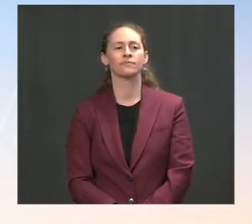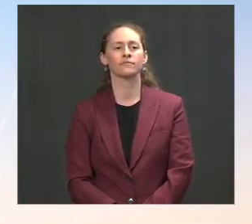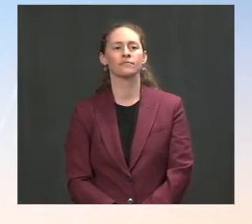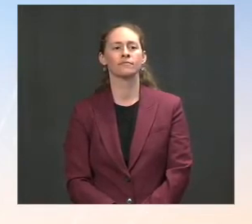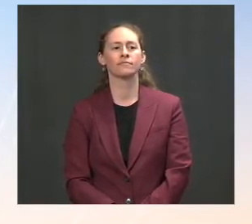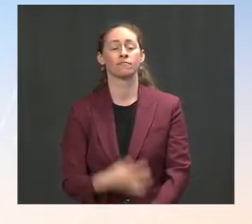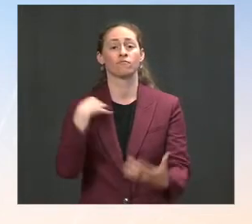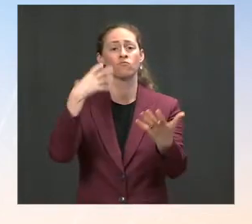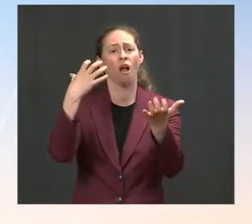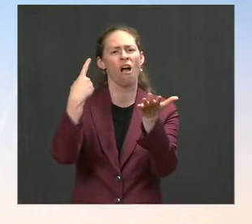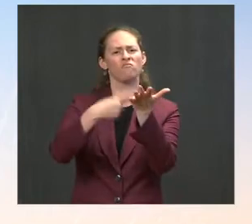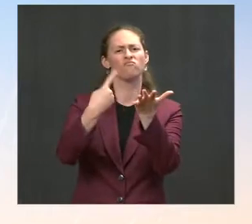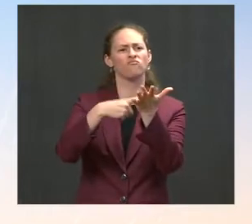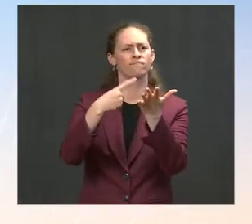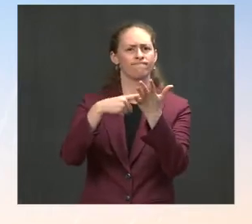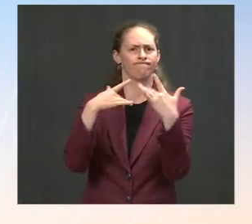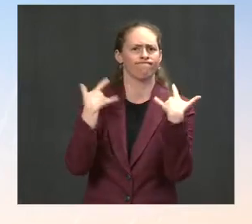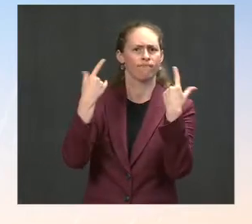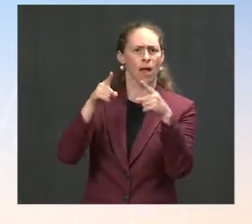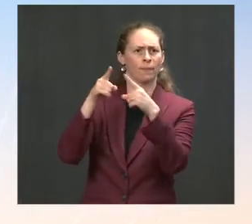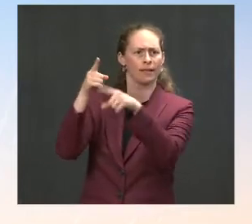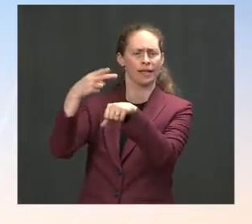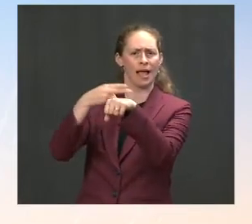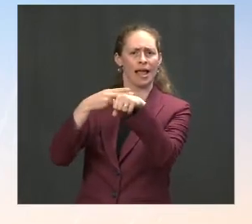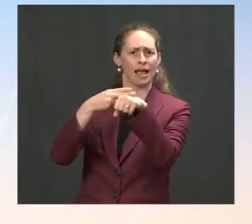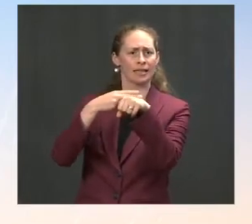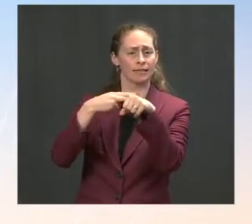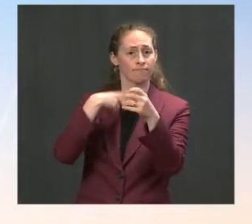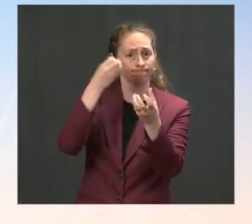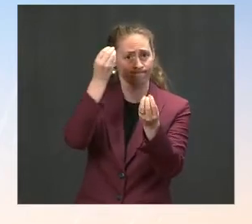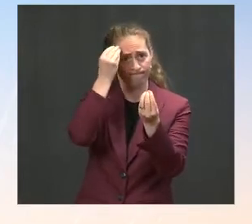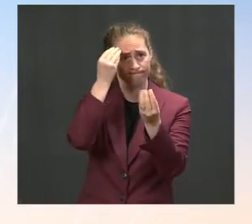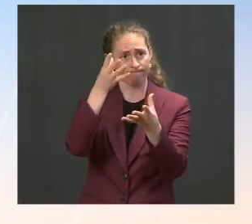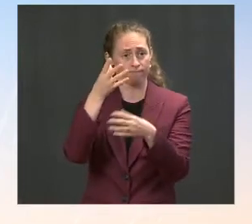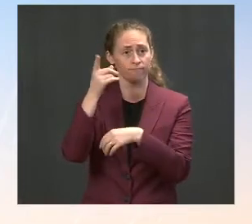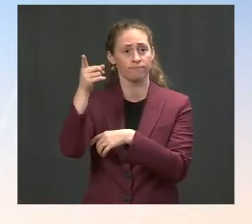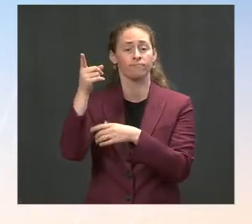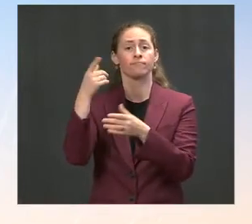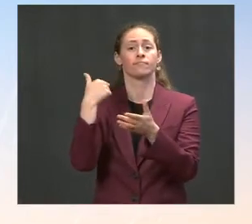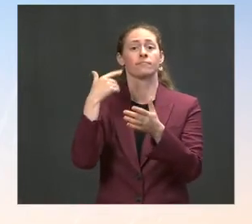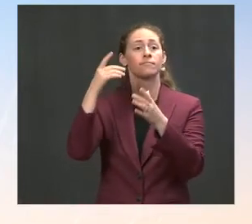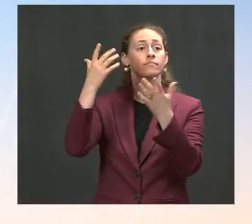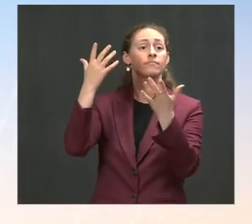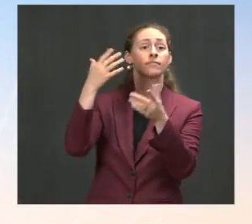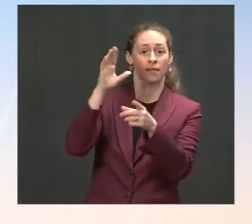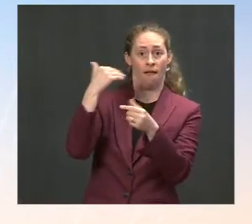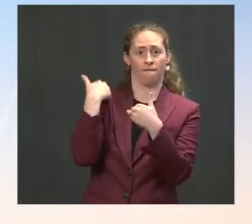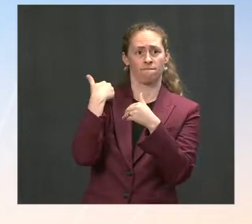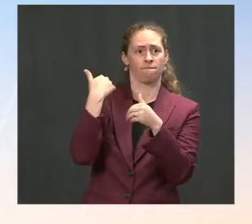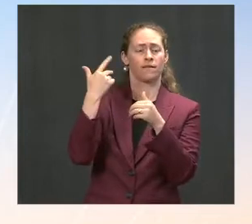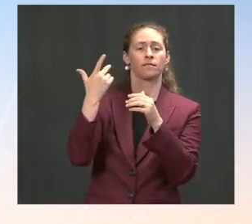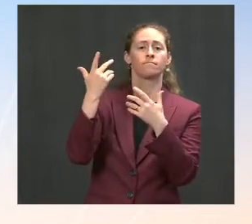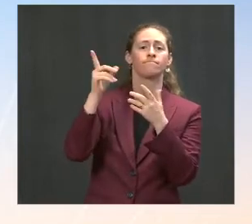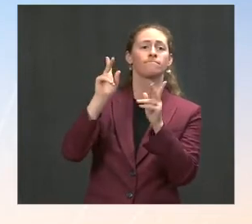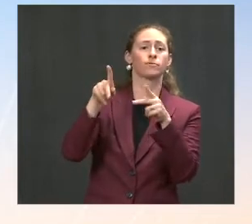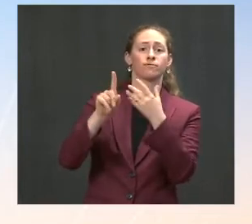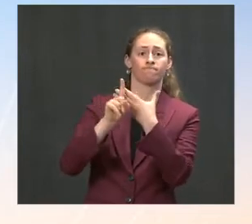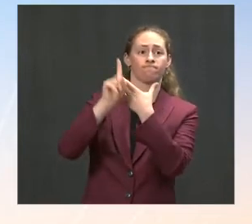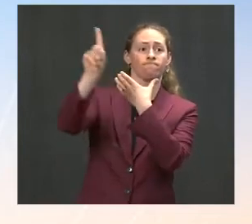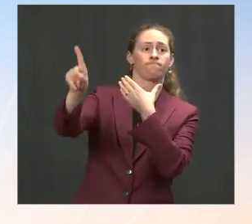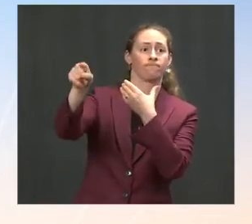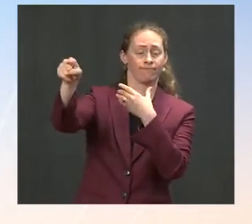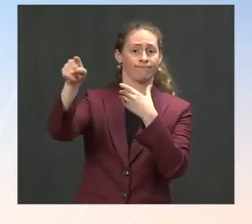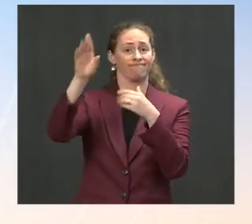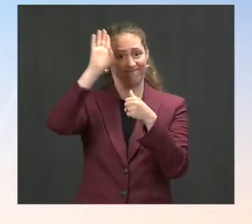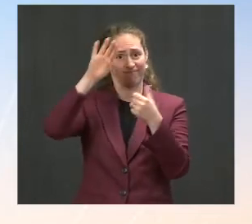presidential delegation is safe and accounted for in light of the reported shootings outside of the funeral. They're on their way back